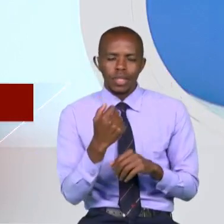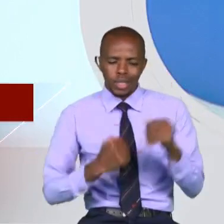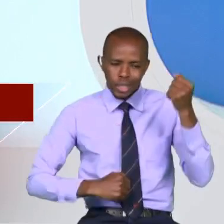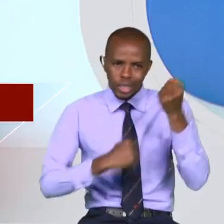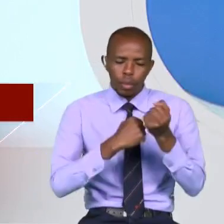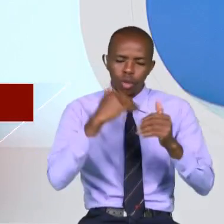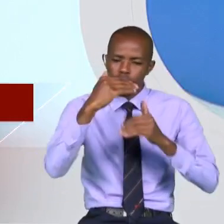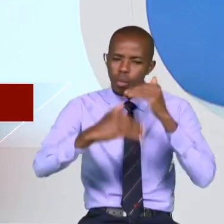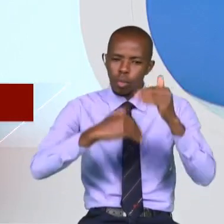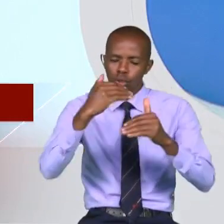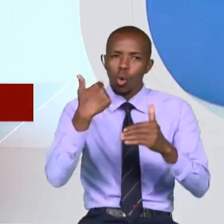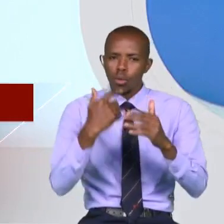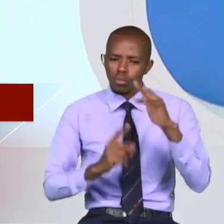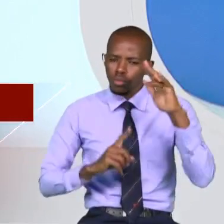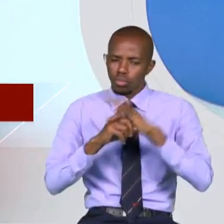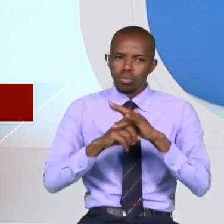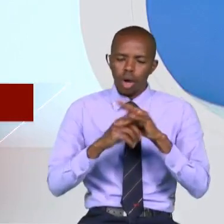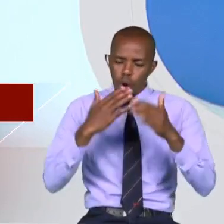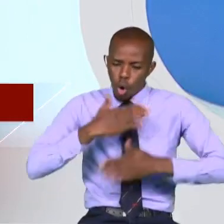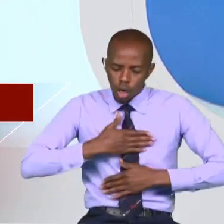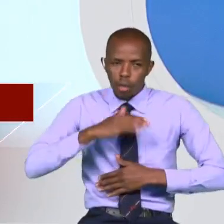process. Yes. Which is Mheshimiwa Junet.